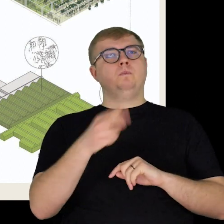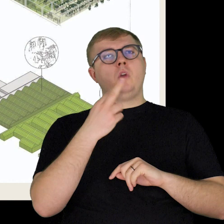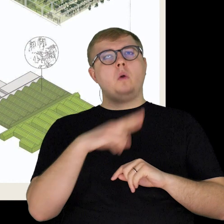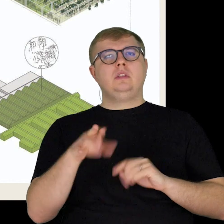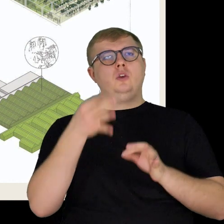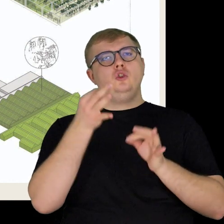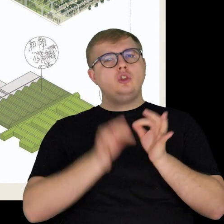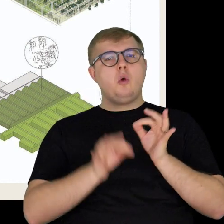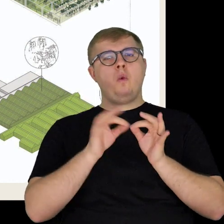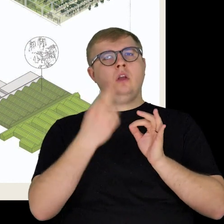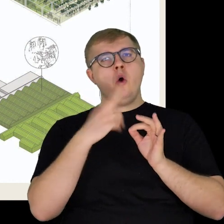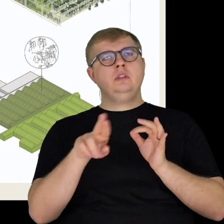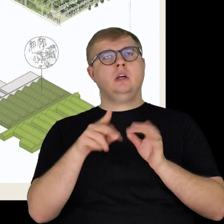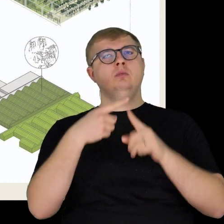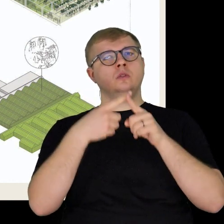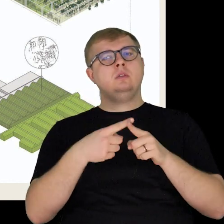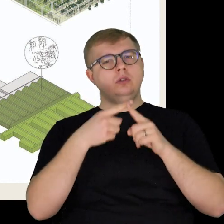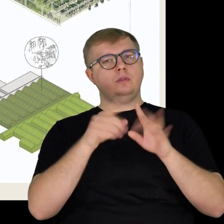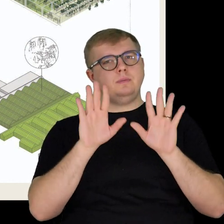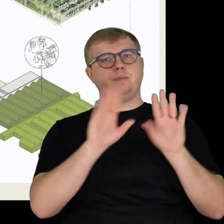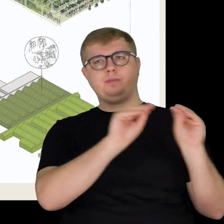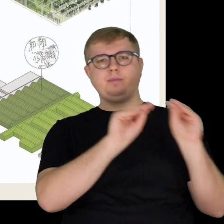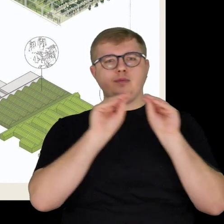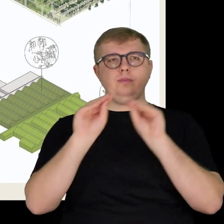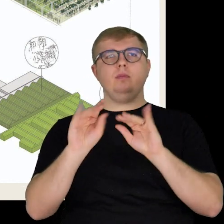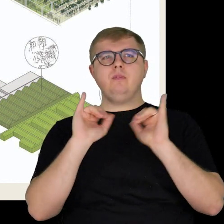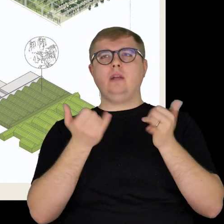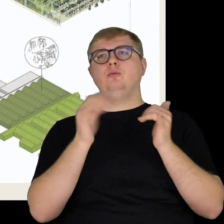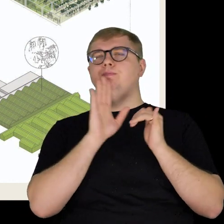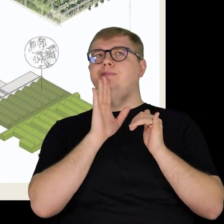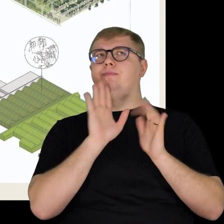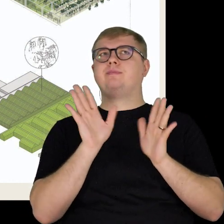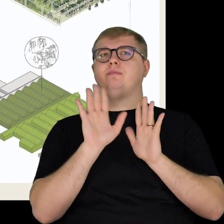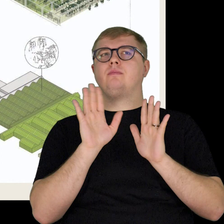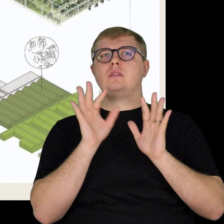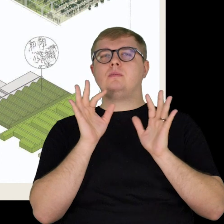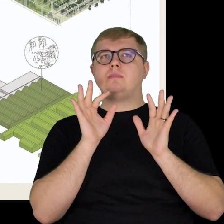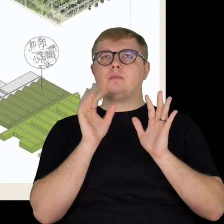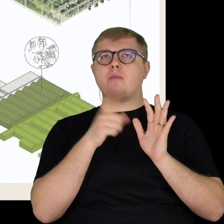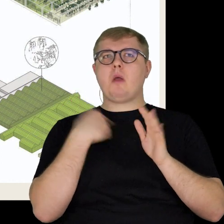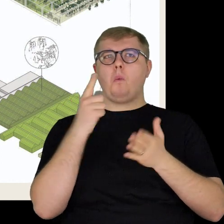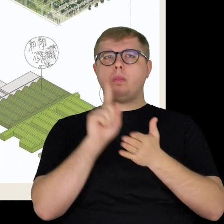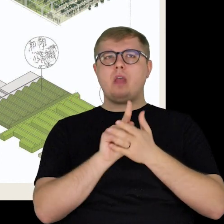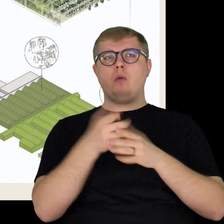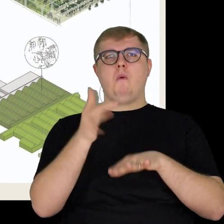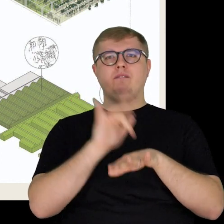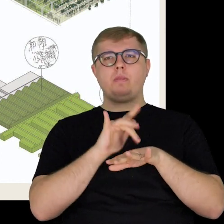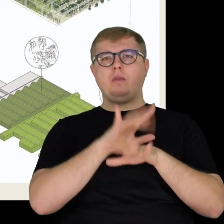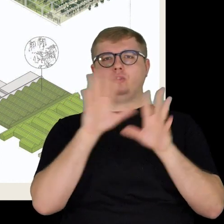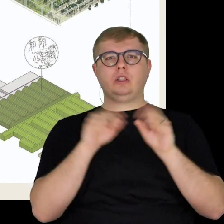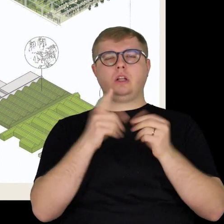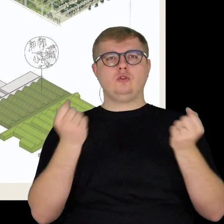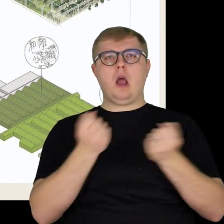coloniality to this approach, you could say. Well, this is what kind of somehow what we got to in our results, where it was this kind of idea of